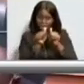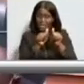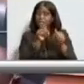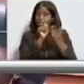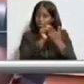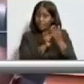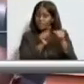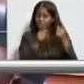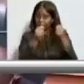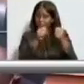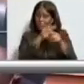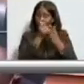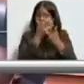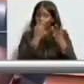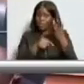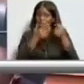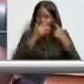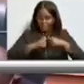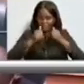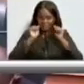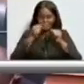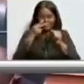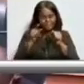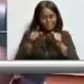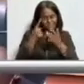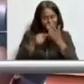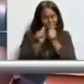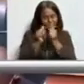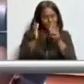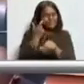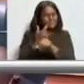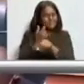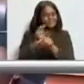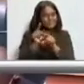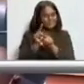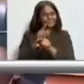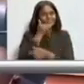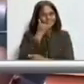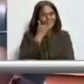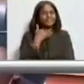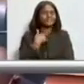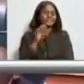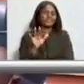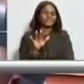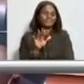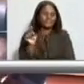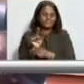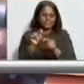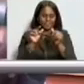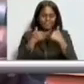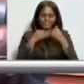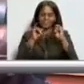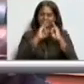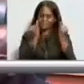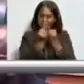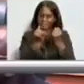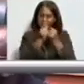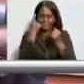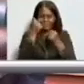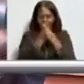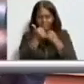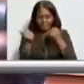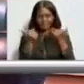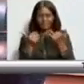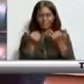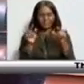test, we all should be able to see without any difficulty that there was something wrong. There are restriction orders